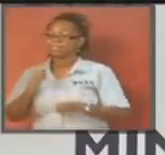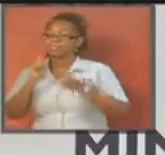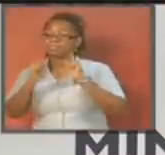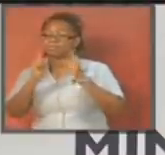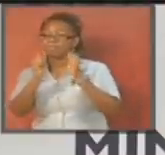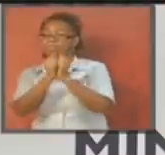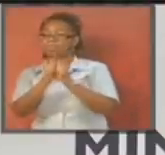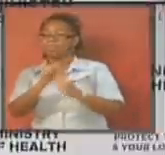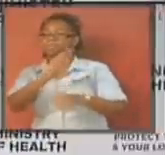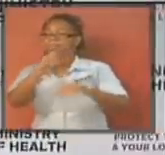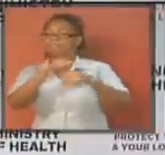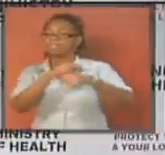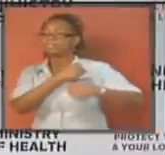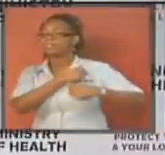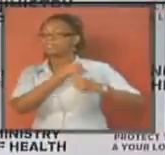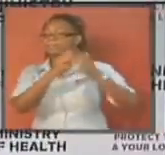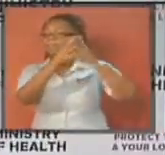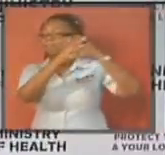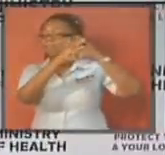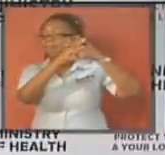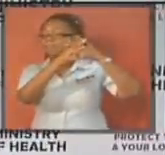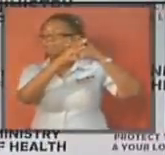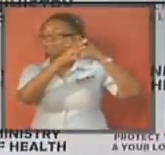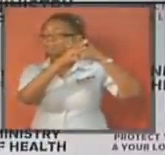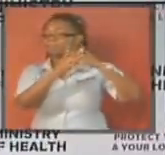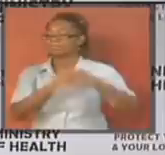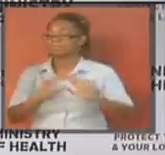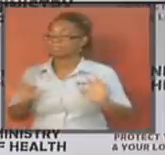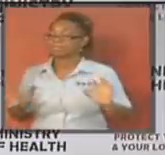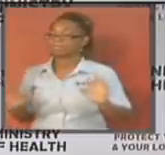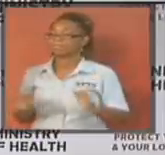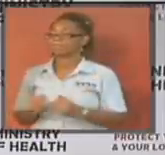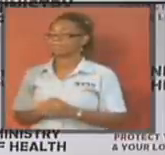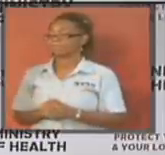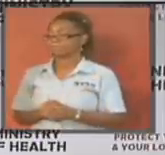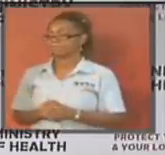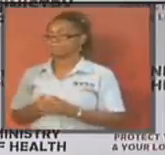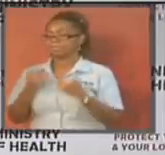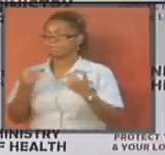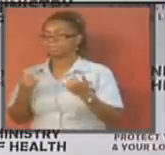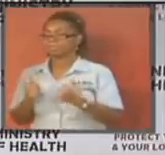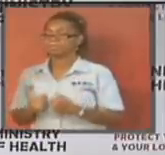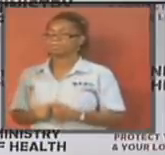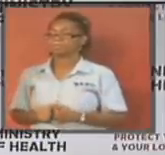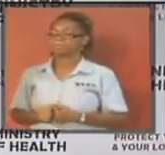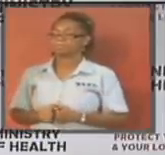right. Thank you very much. We move to Astronaut Health News.